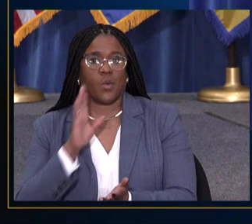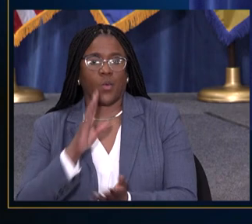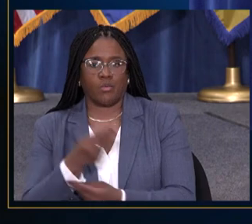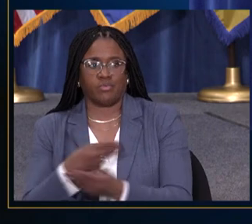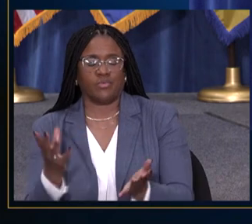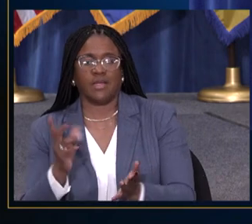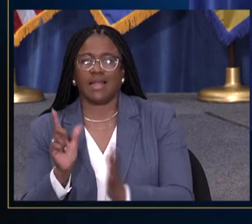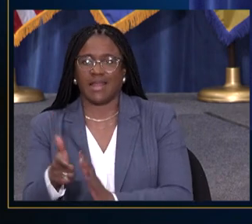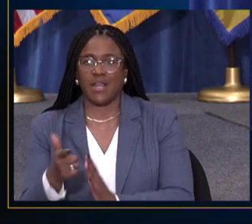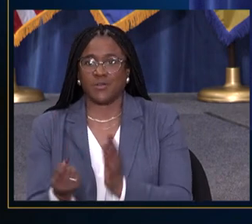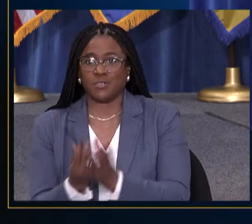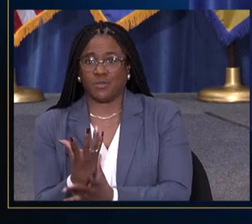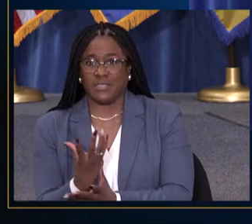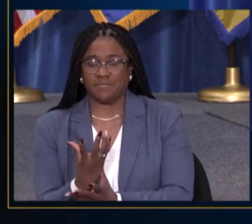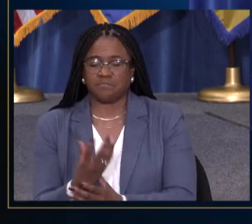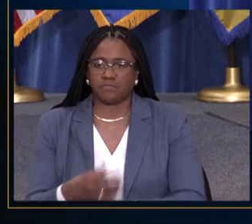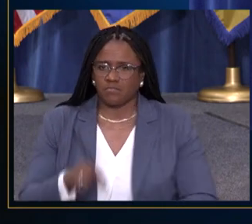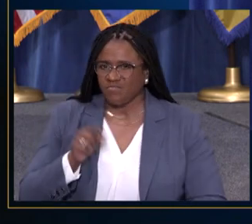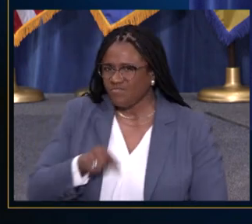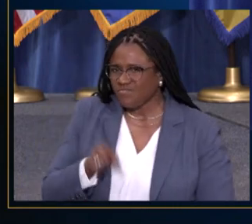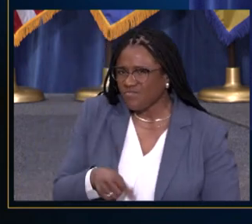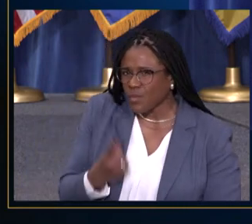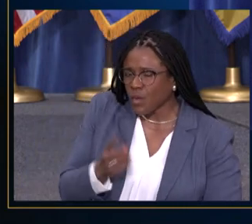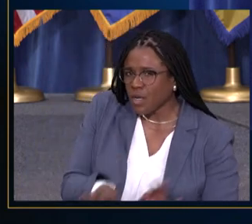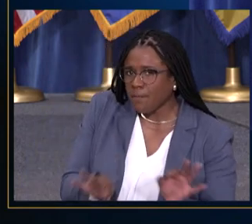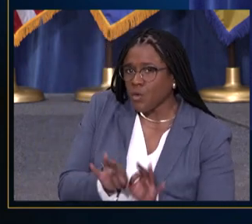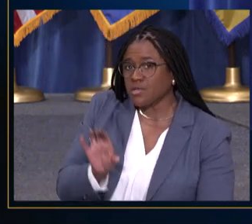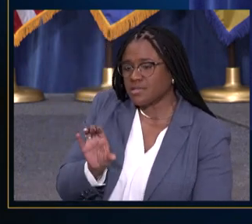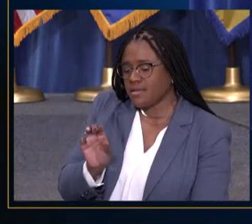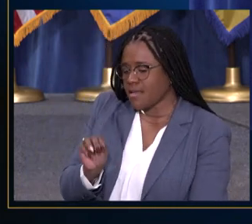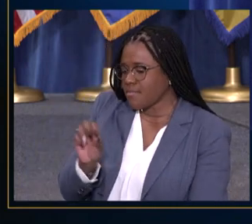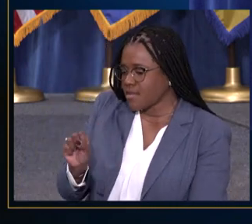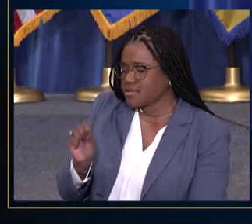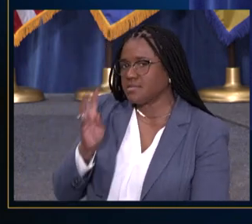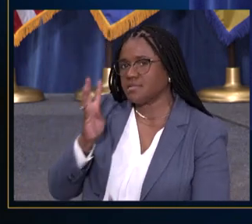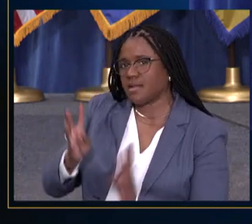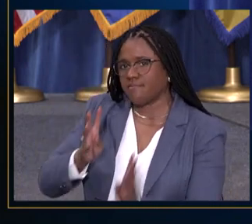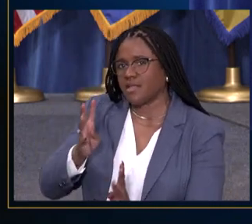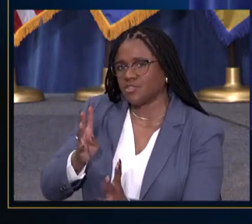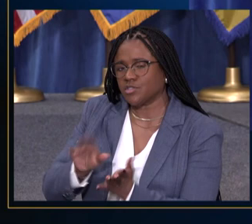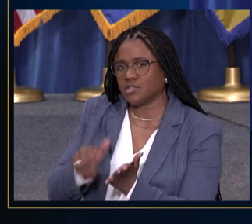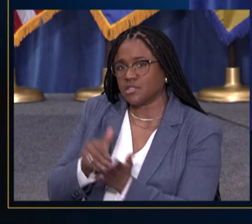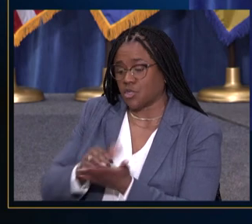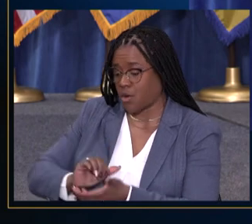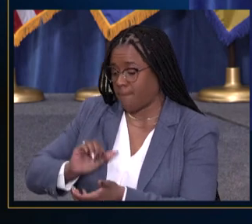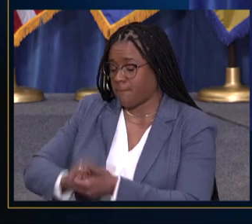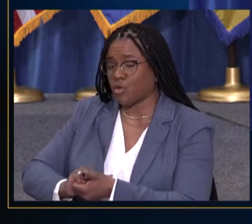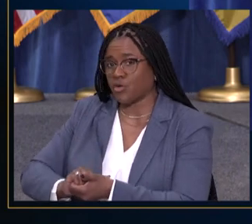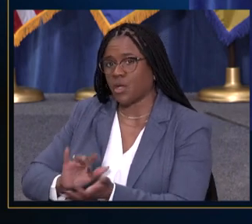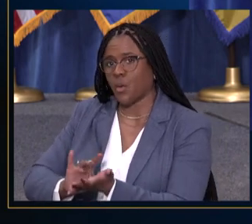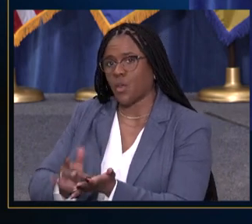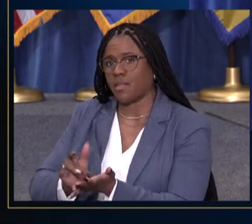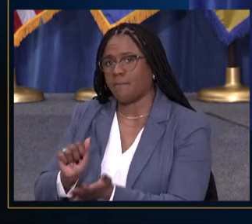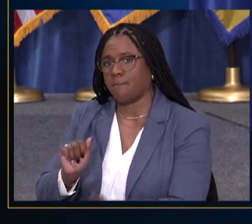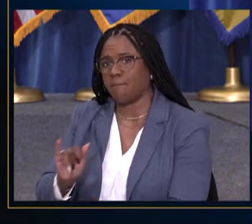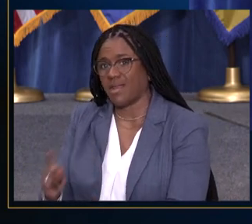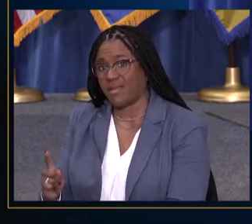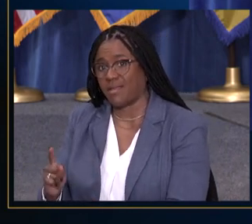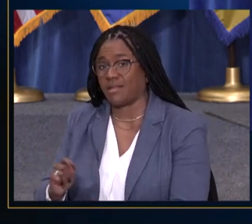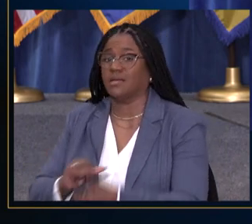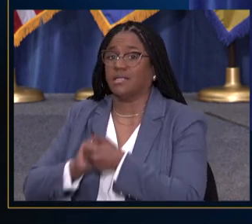one is really important because in this case, the CMS Innovation Center is partnering with Medicaid